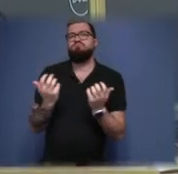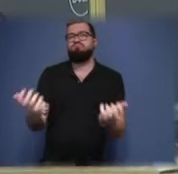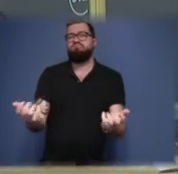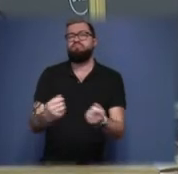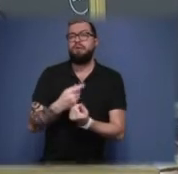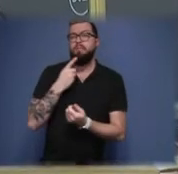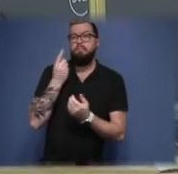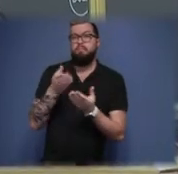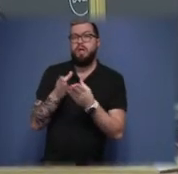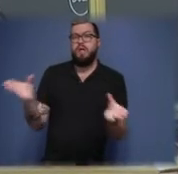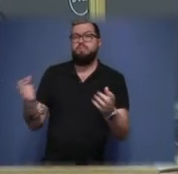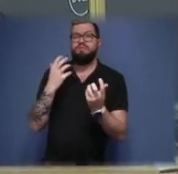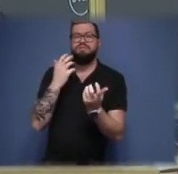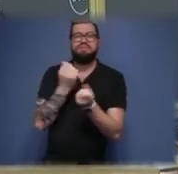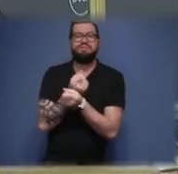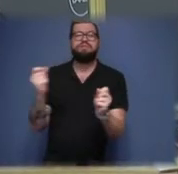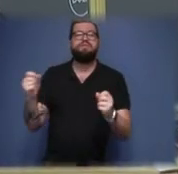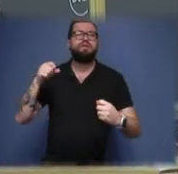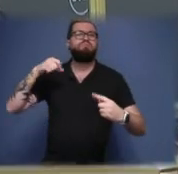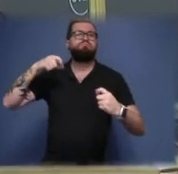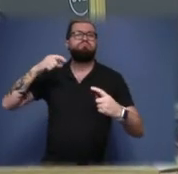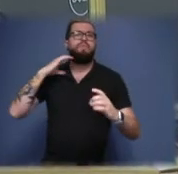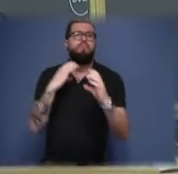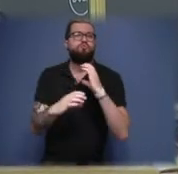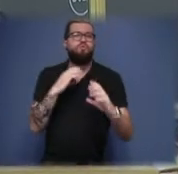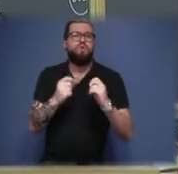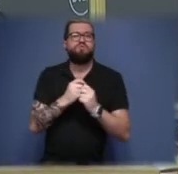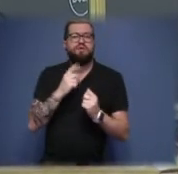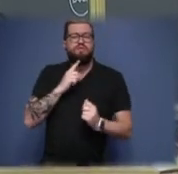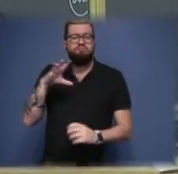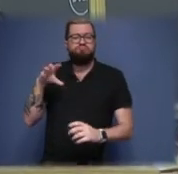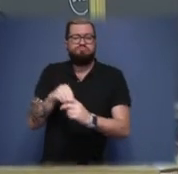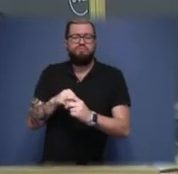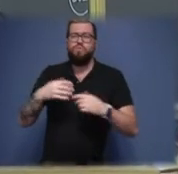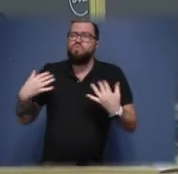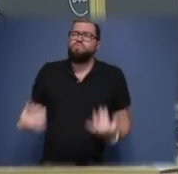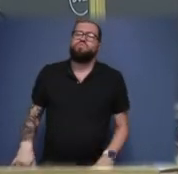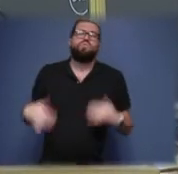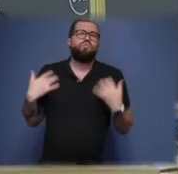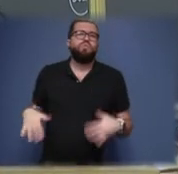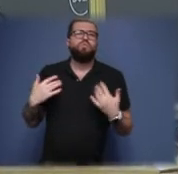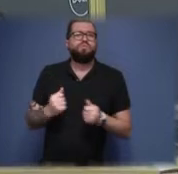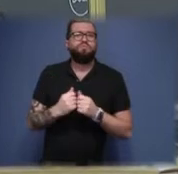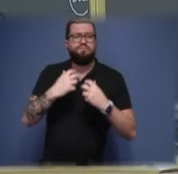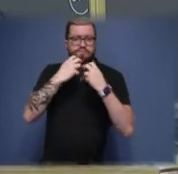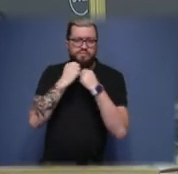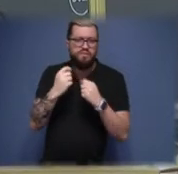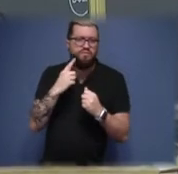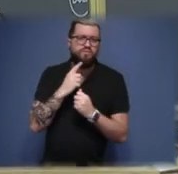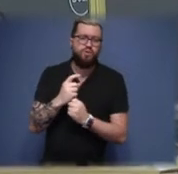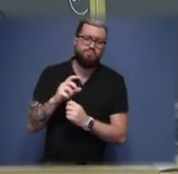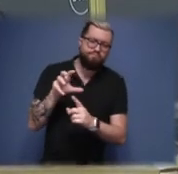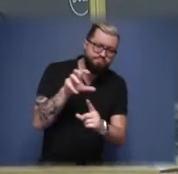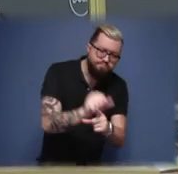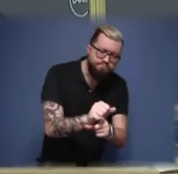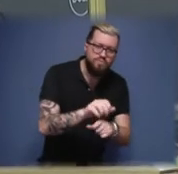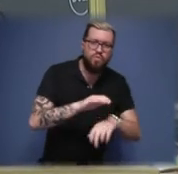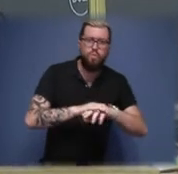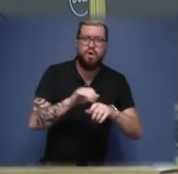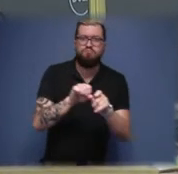safety telecommunicators of the County of Bucks have contributed substantially to the apprehension of